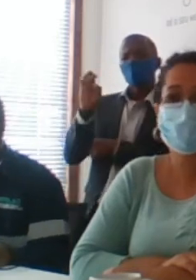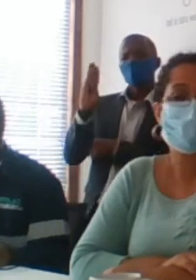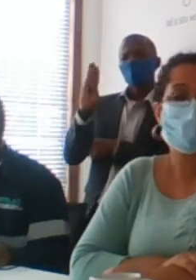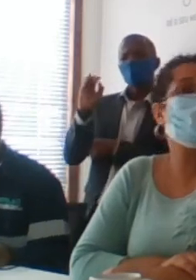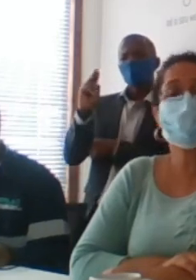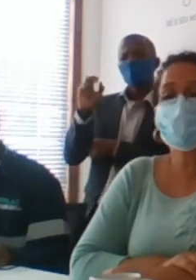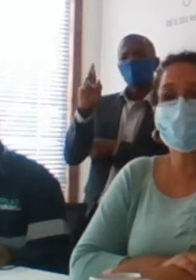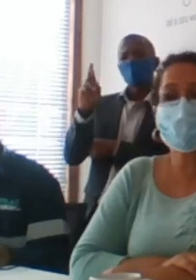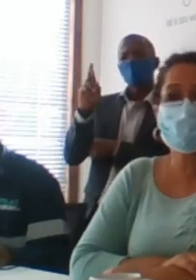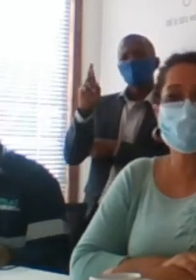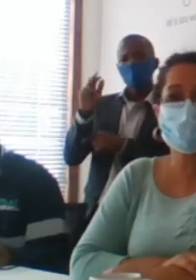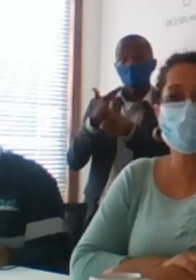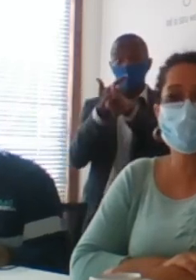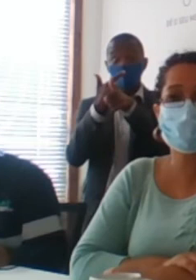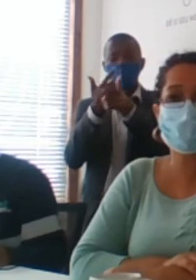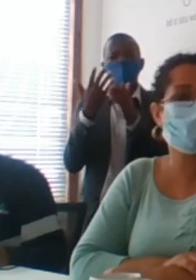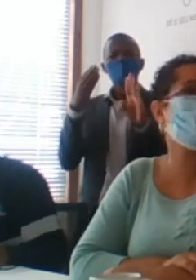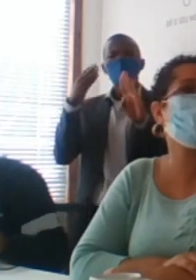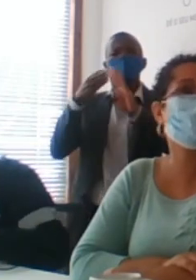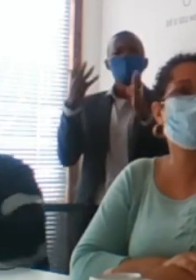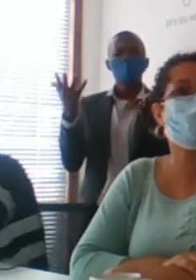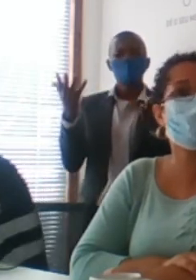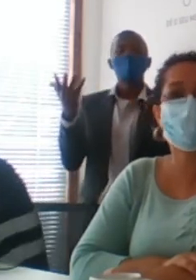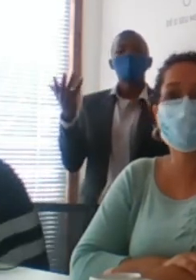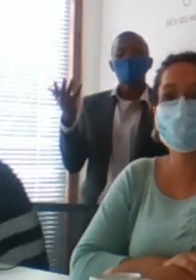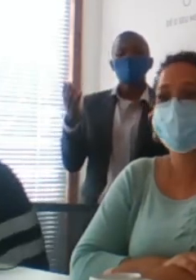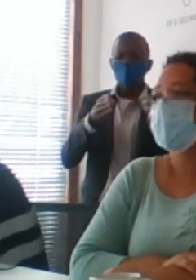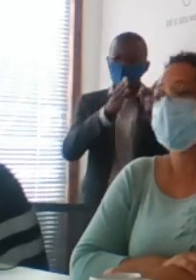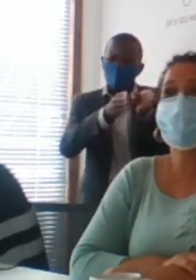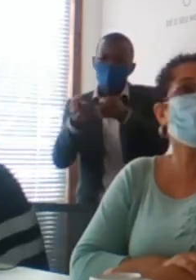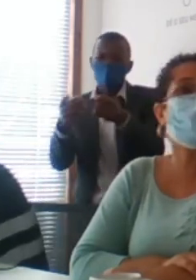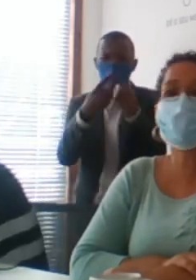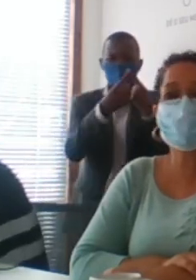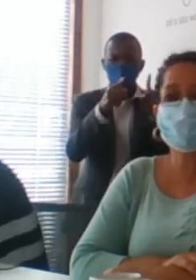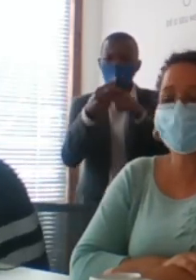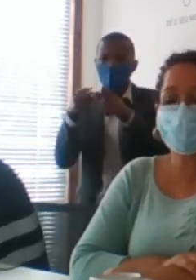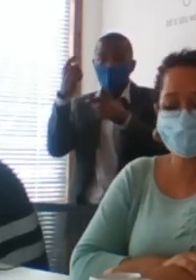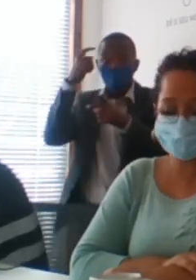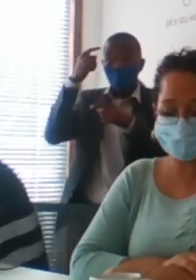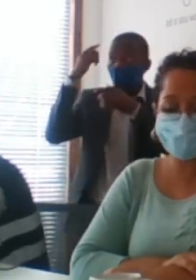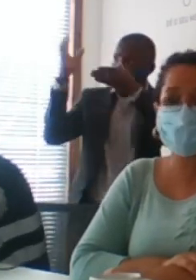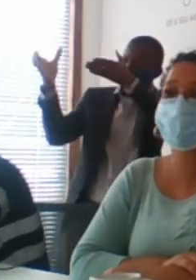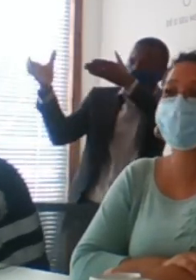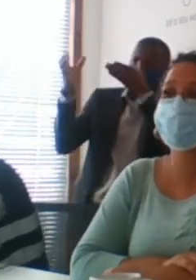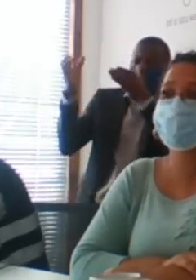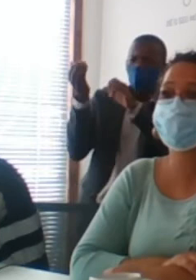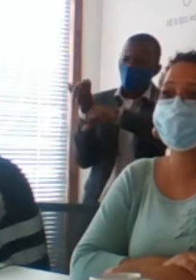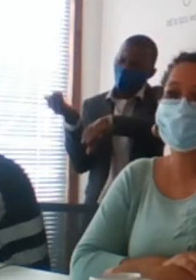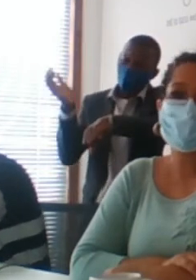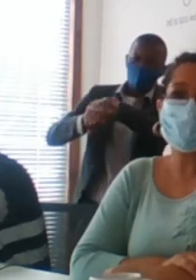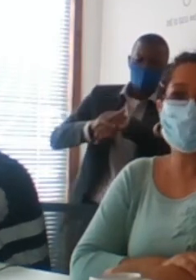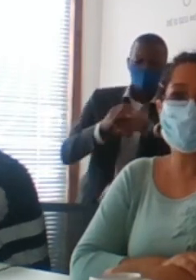talents. Super talents that we have here in Mozambique, super talents around all PRI Africa that we would like